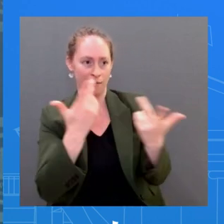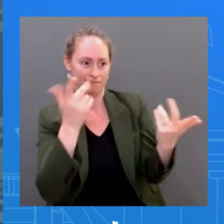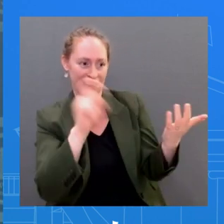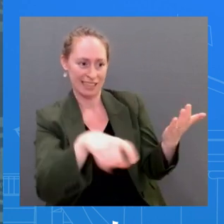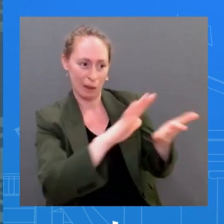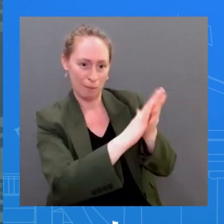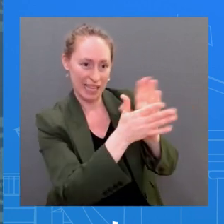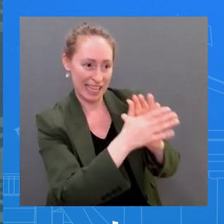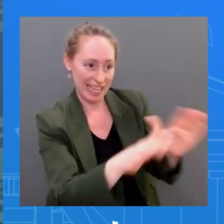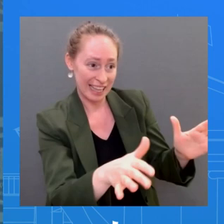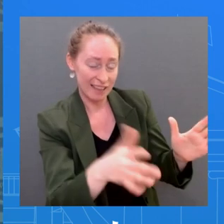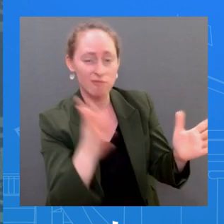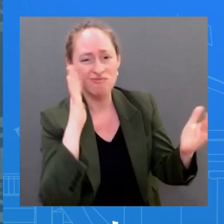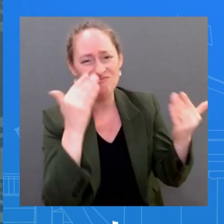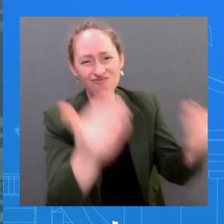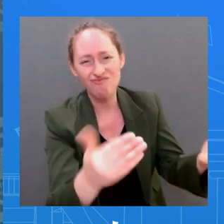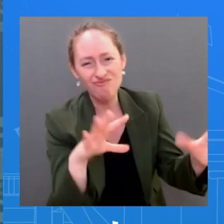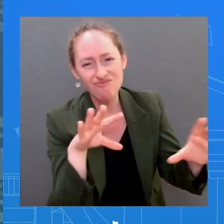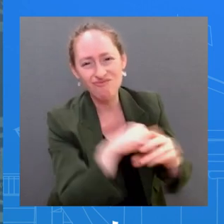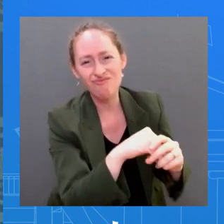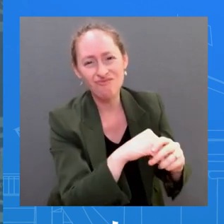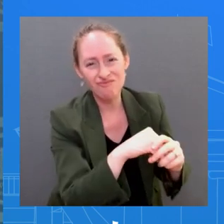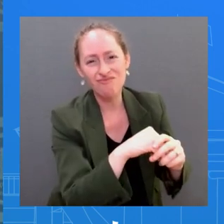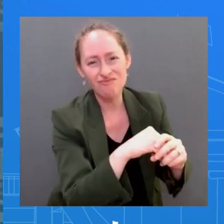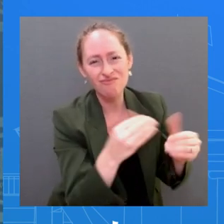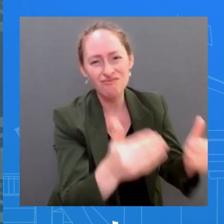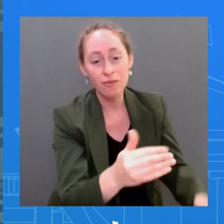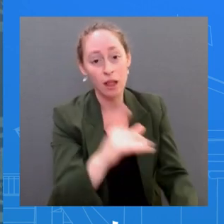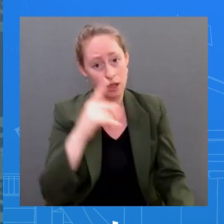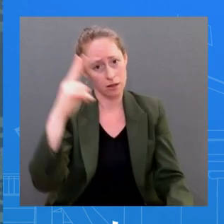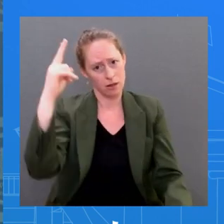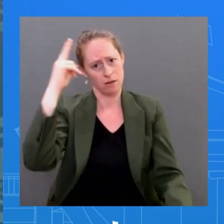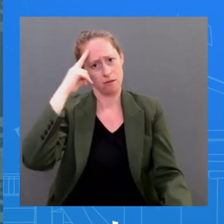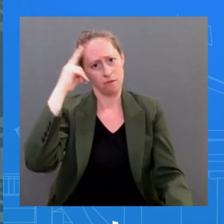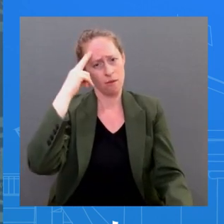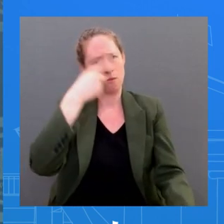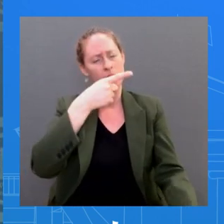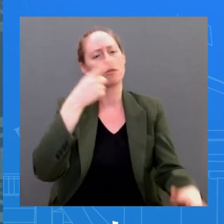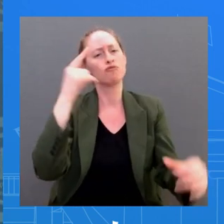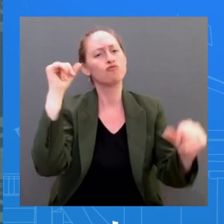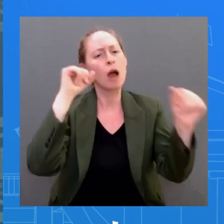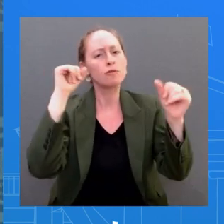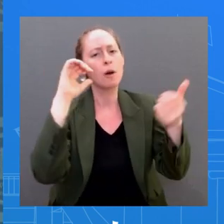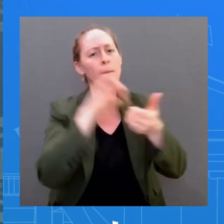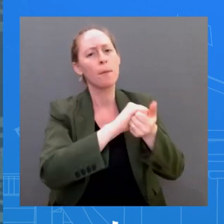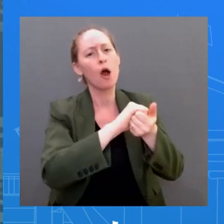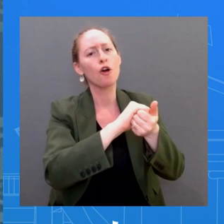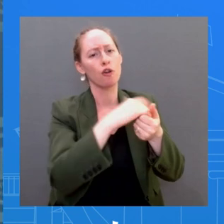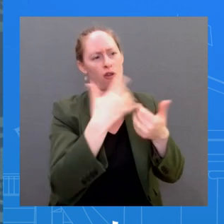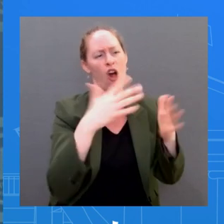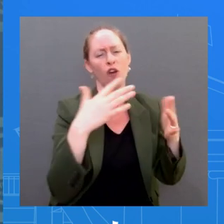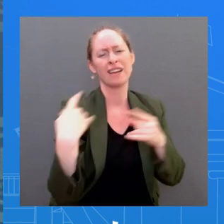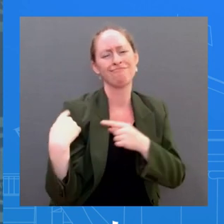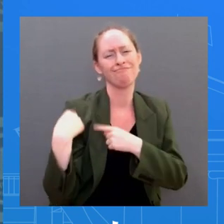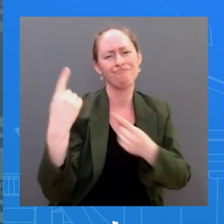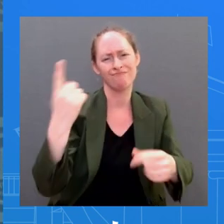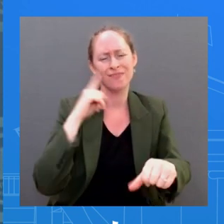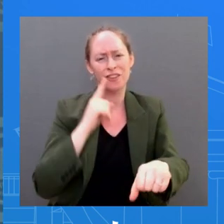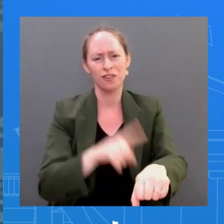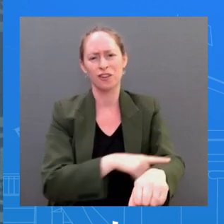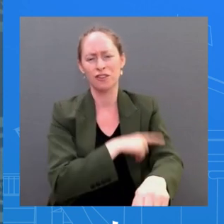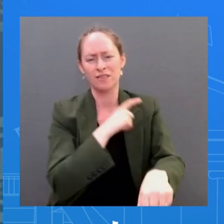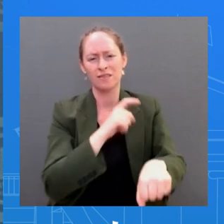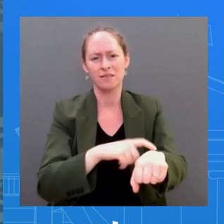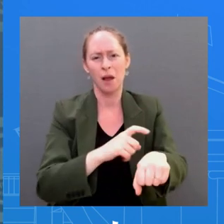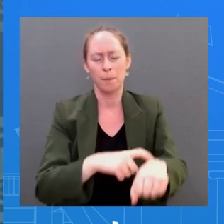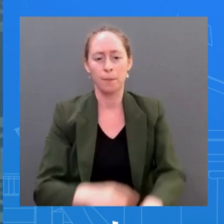strategic partner of the United States for 8 decades. Every president since FDR has met with Saudi leaders, and the